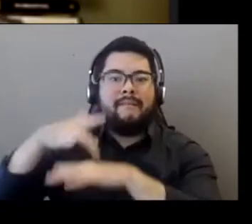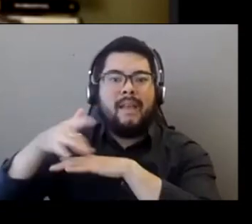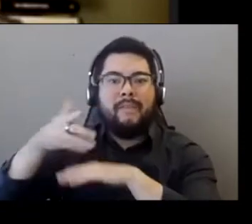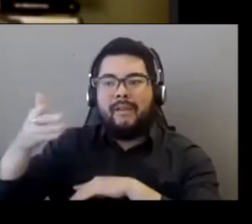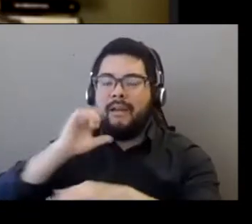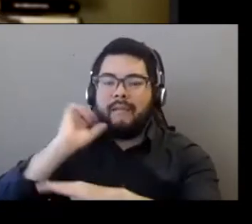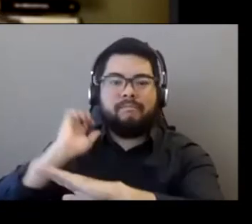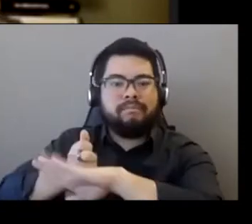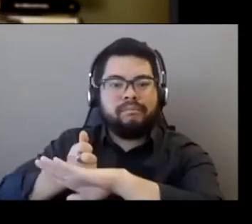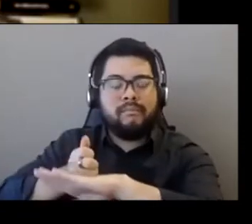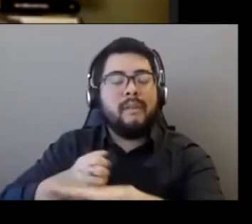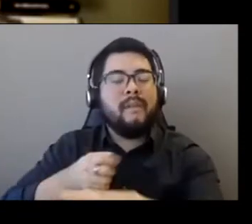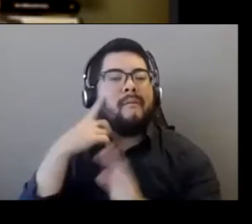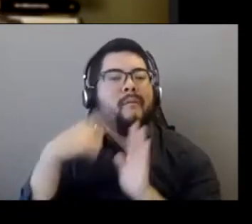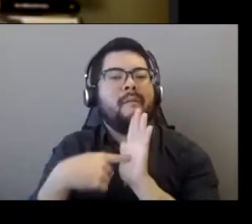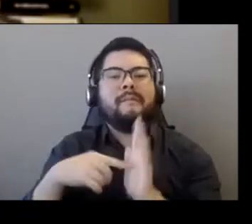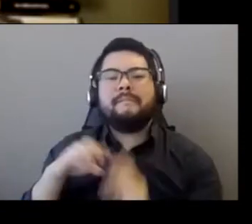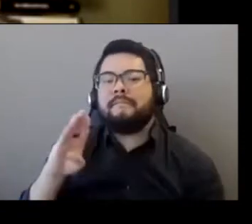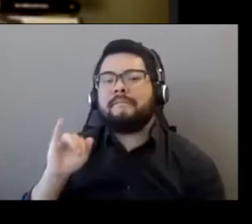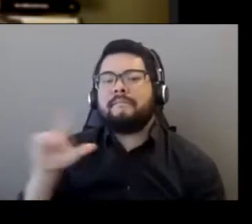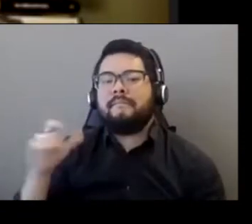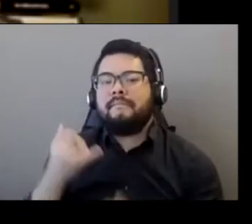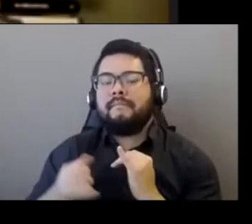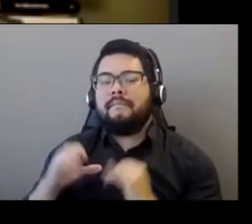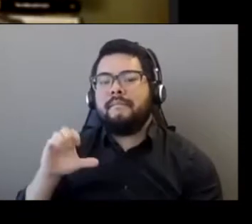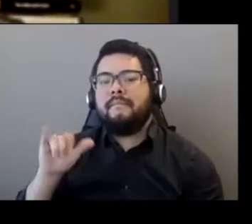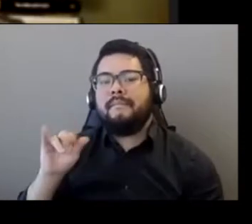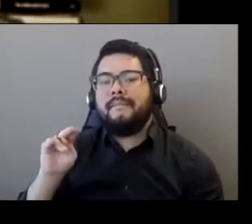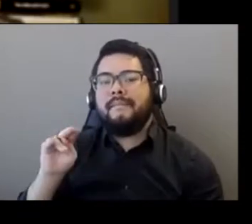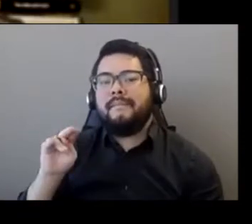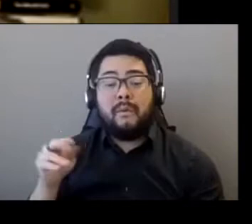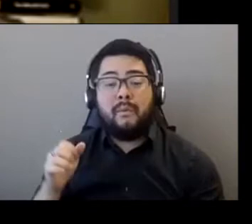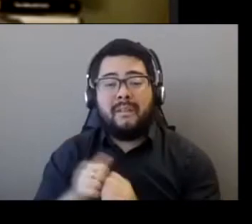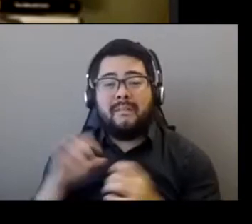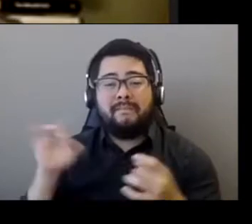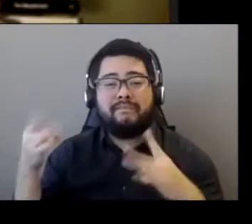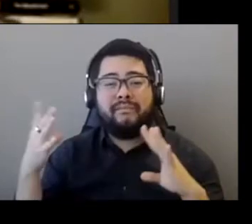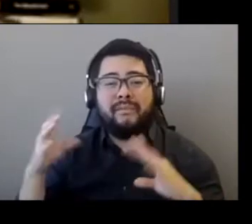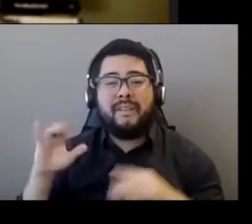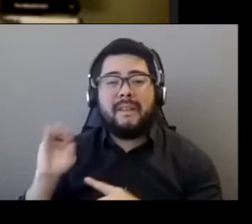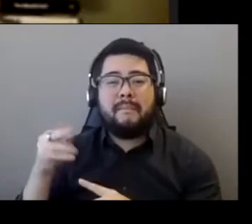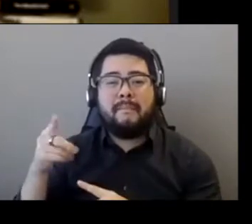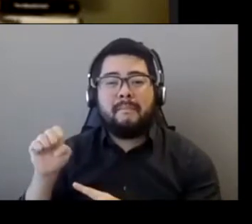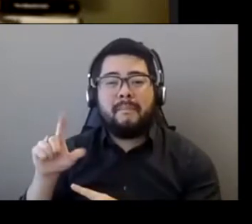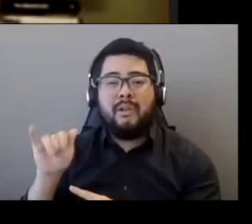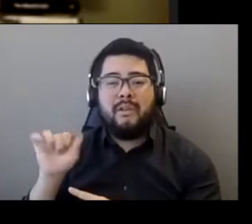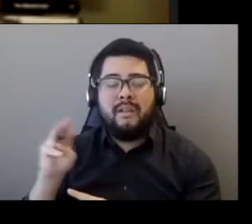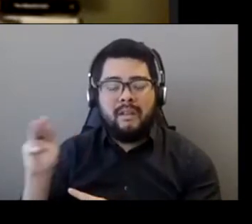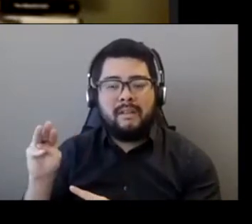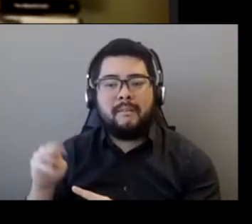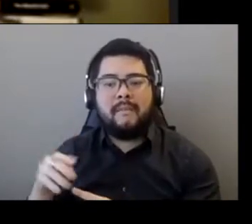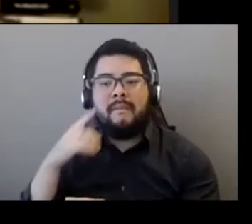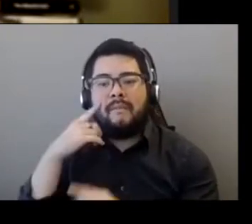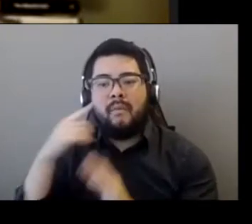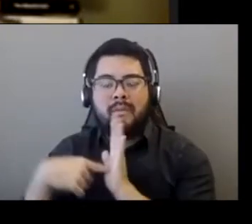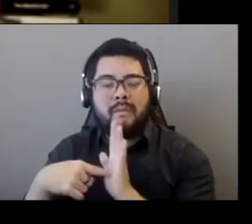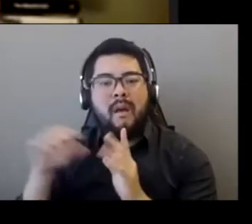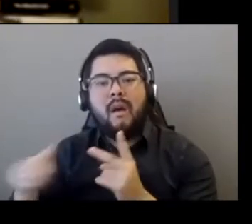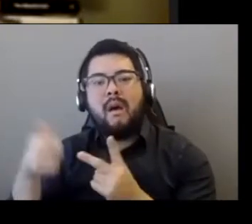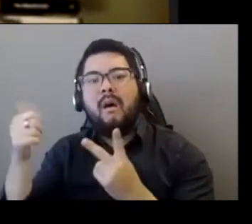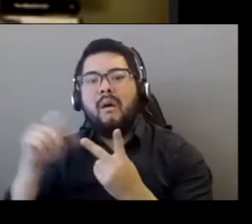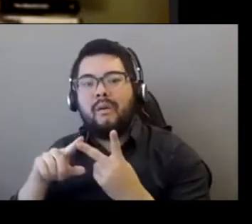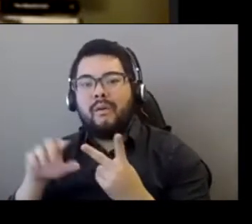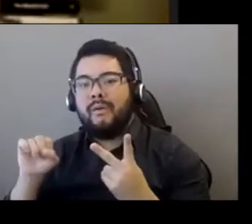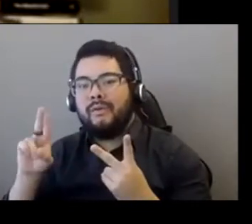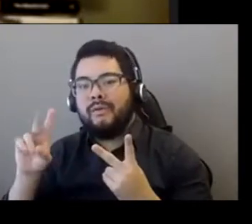an act of imperialist violence, bombed the Al-Shifa factory in Khartoum, Sudan. When